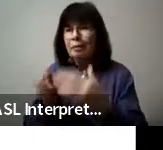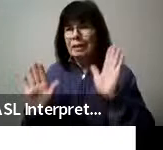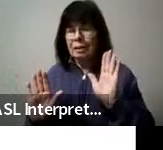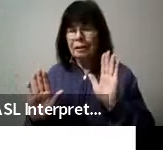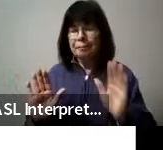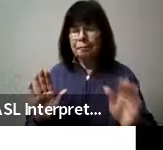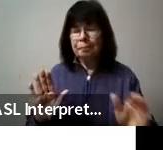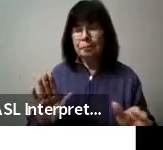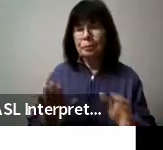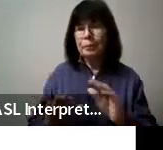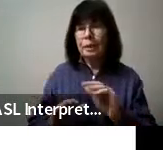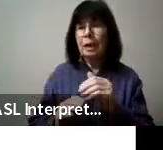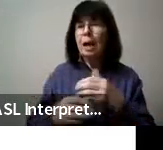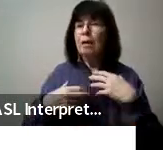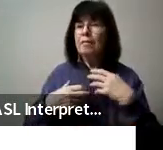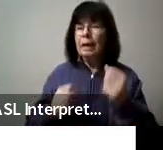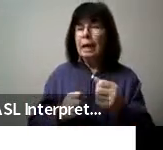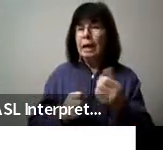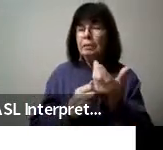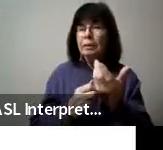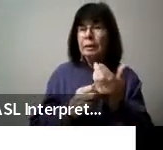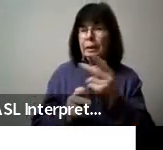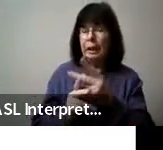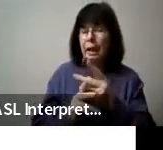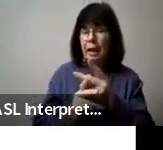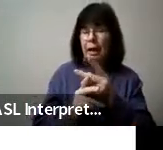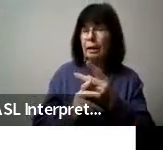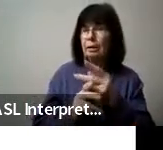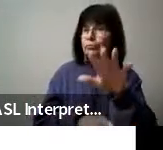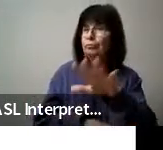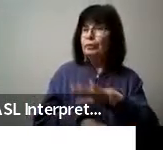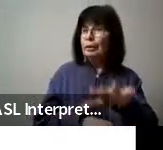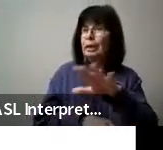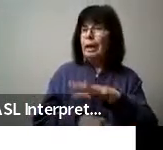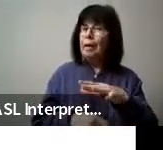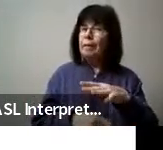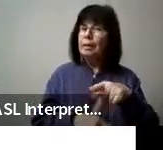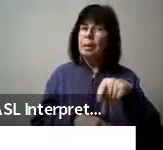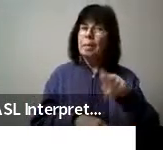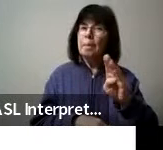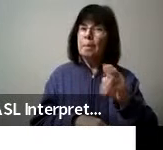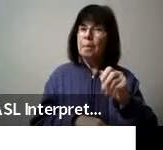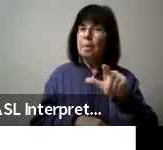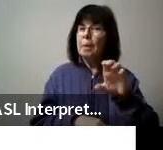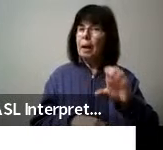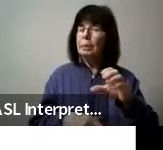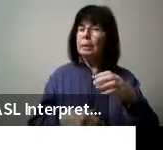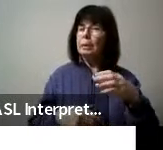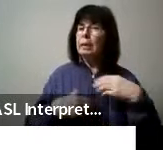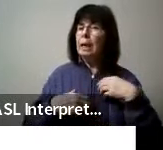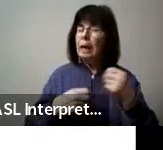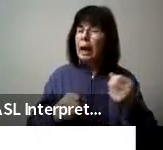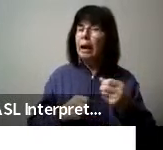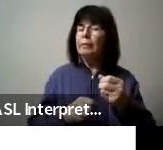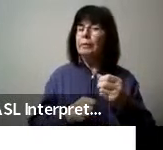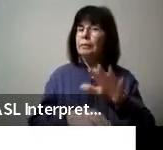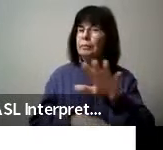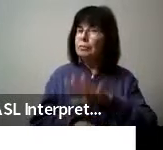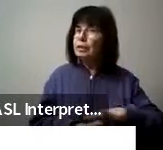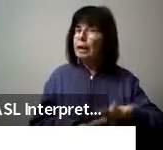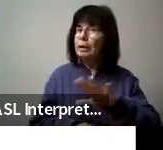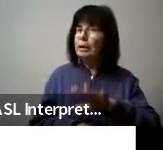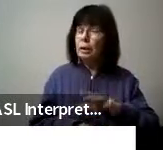the healthcare territory and of the public health territory that we really need and rely on